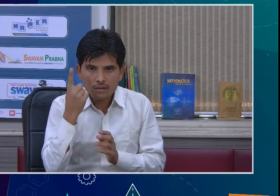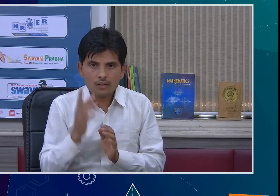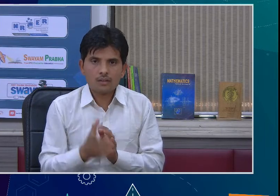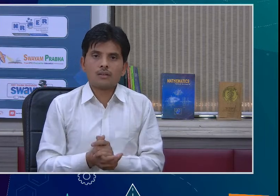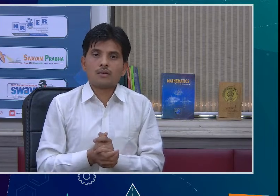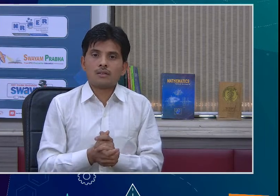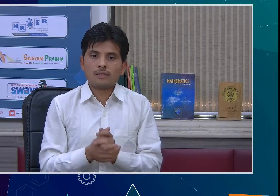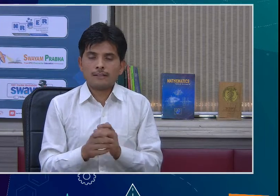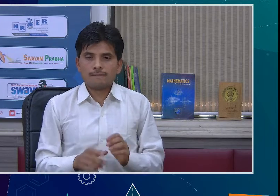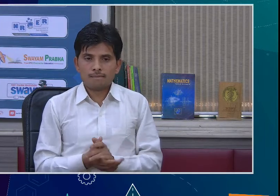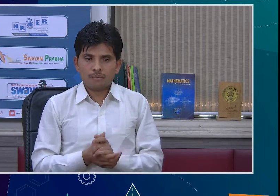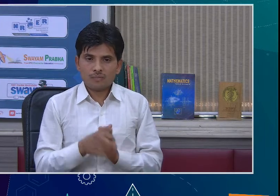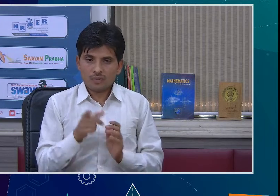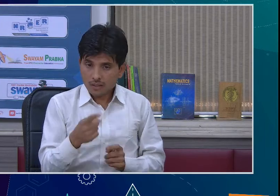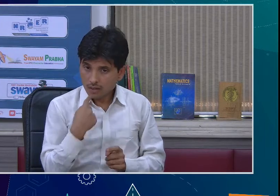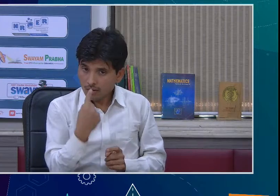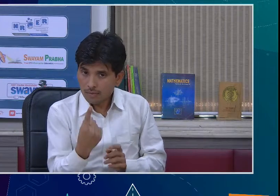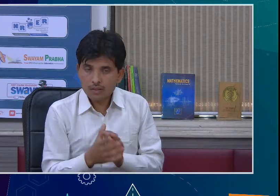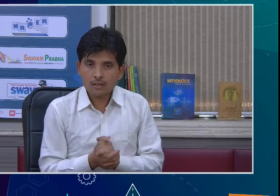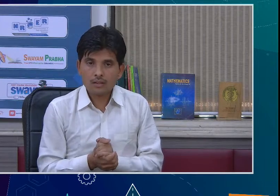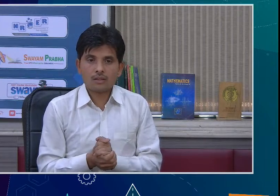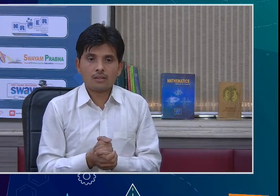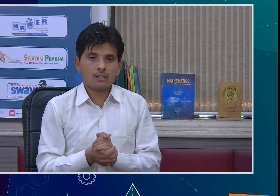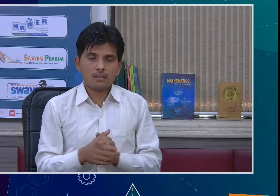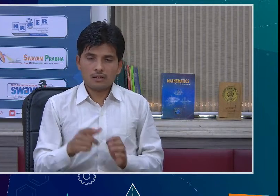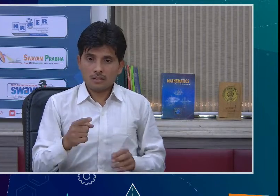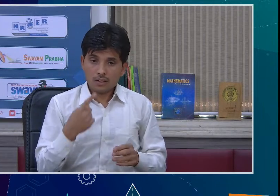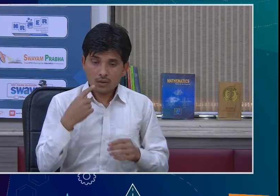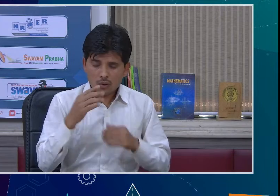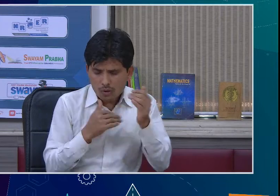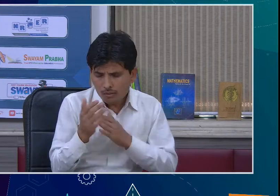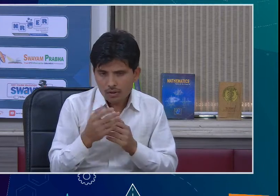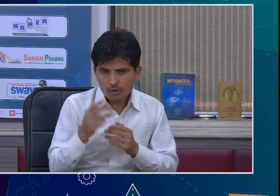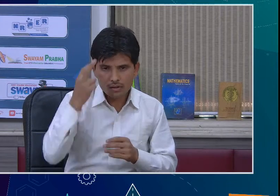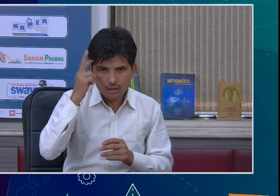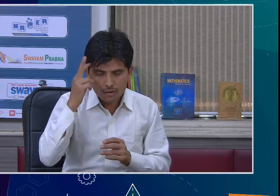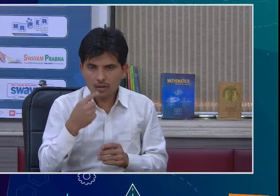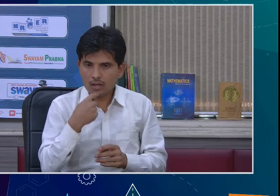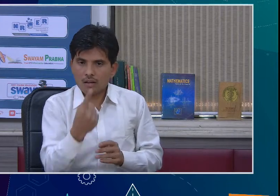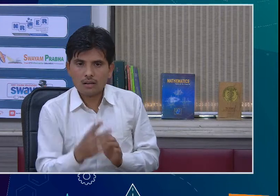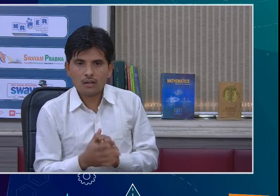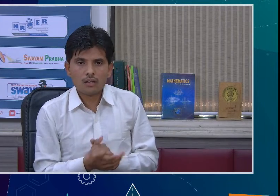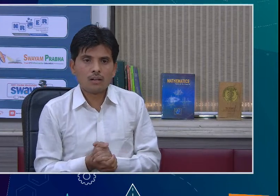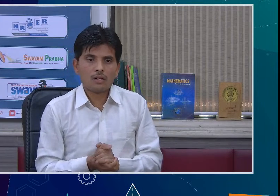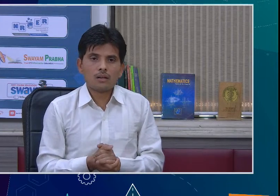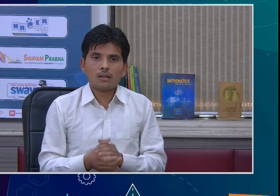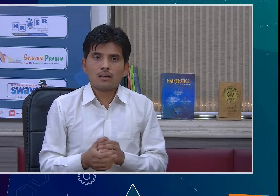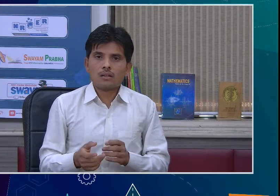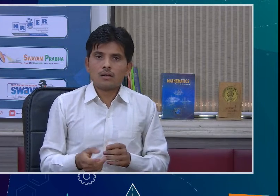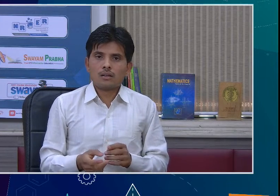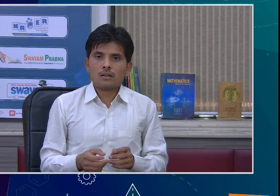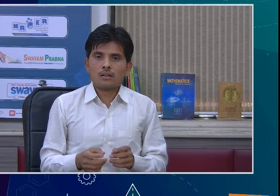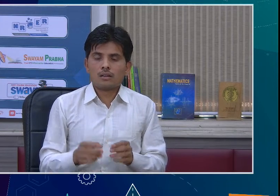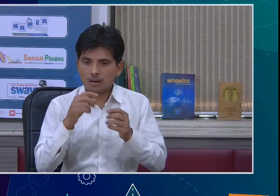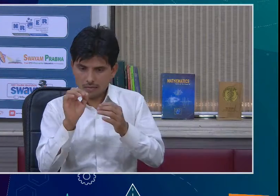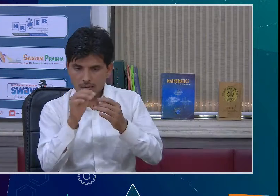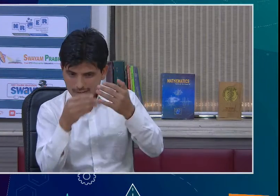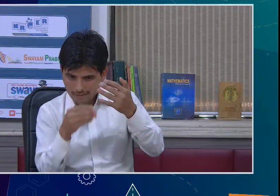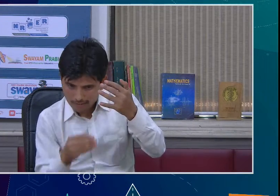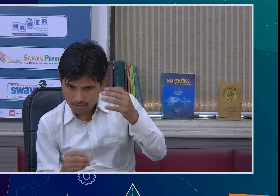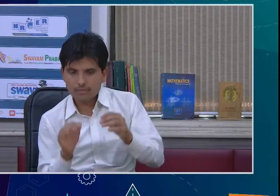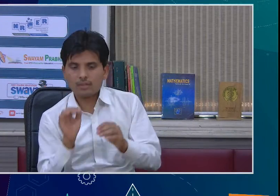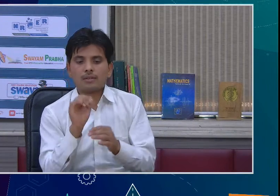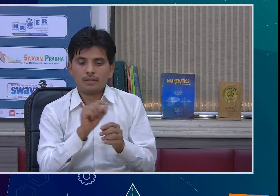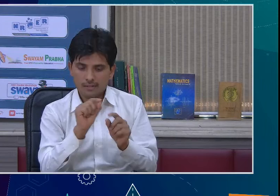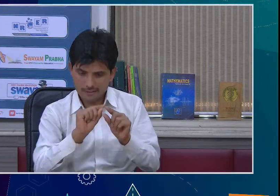better manner. Well, in case if you have any of the queries, so feel free to reach out to us in the comment section of